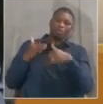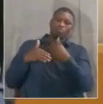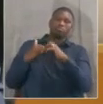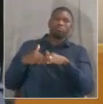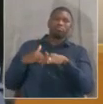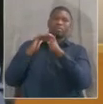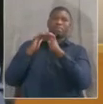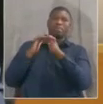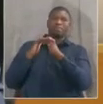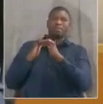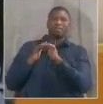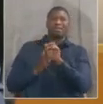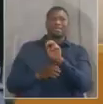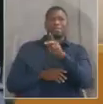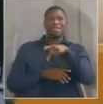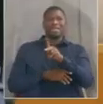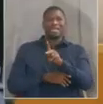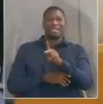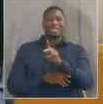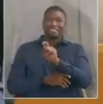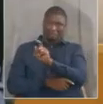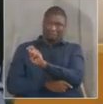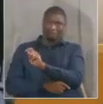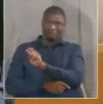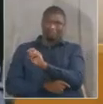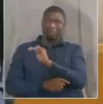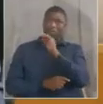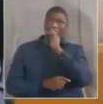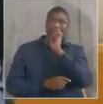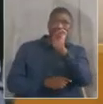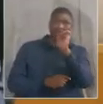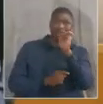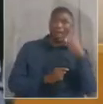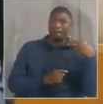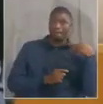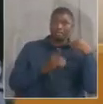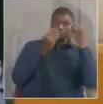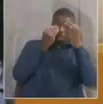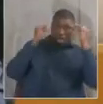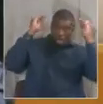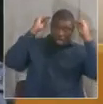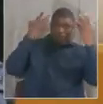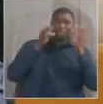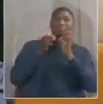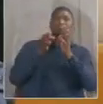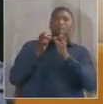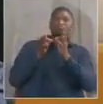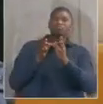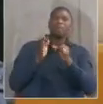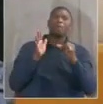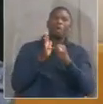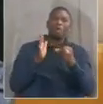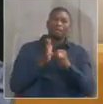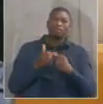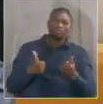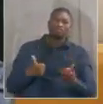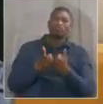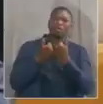rather Minister Cele, in that letter was highlighting all the problems, even referring to